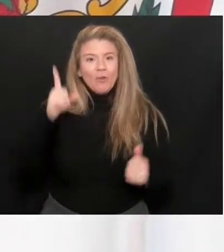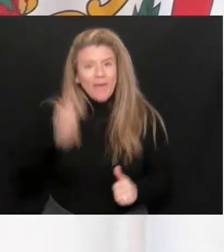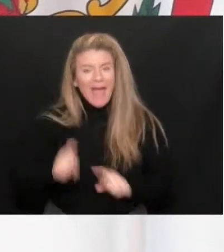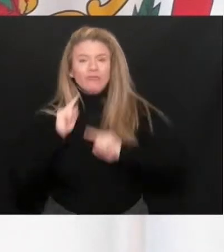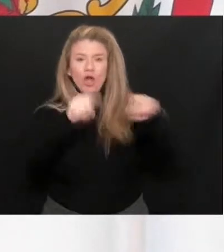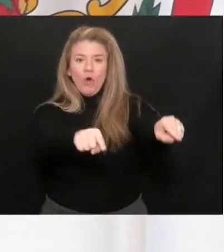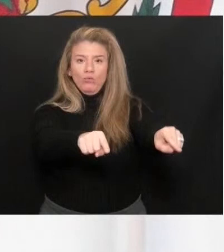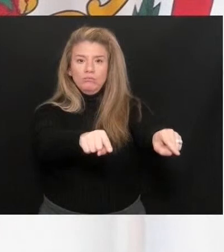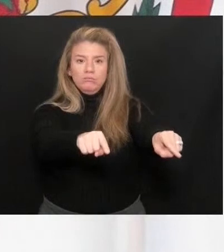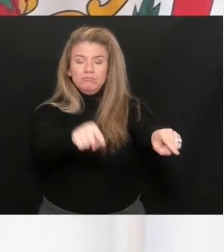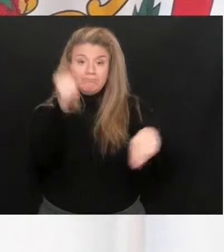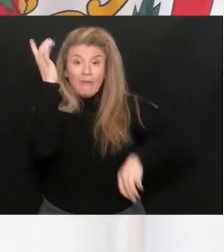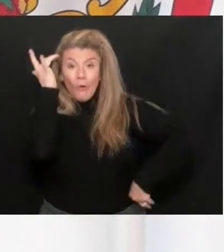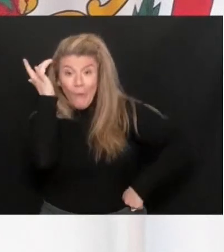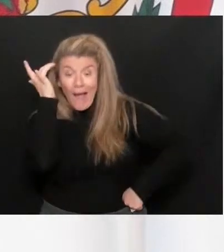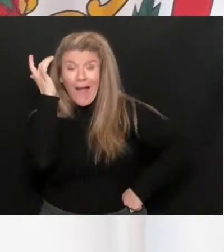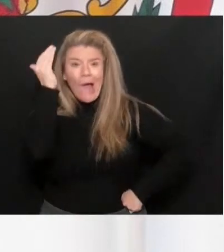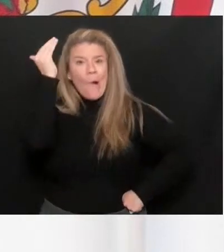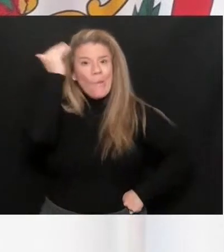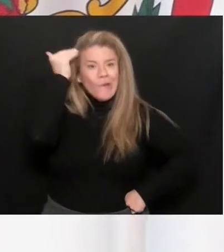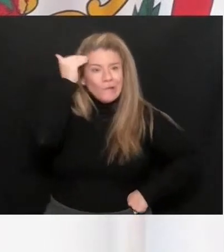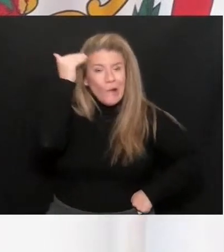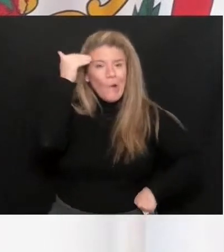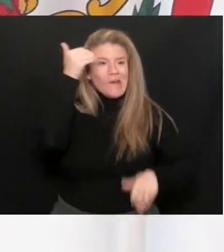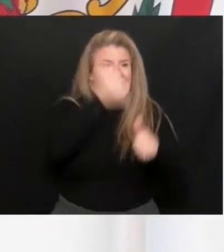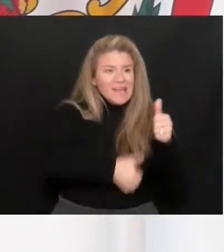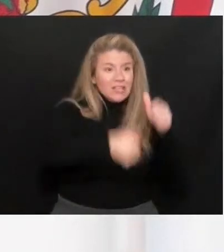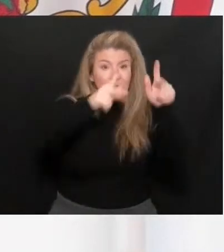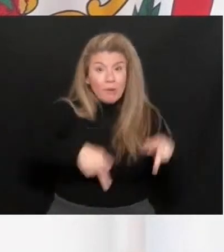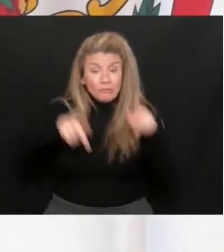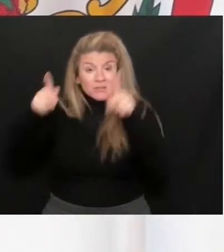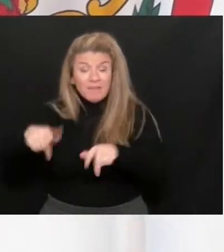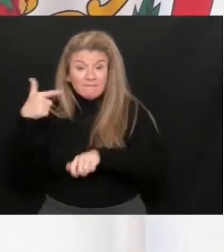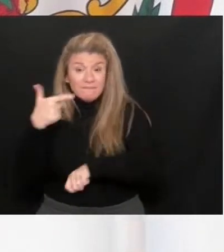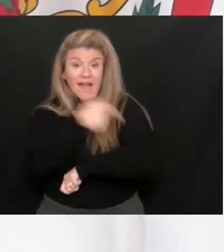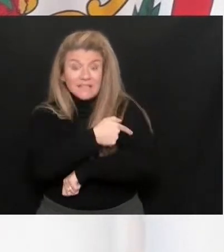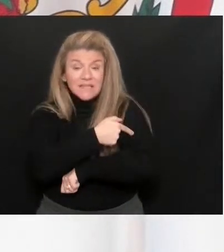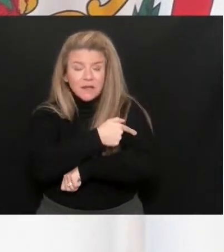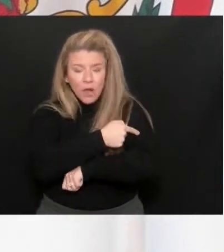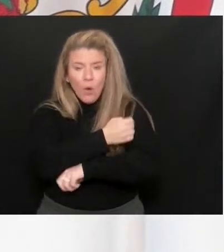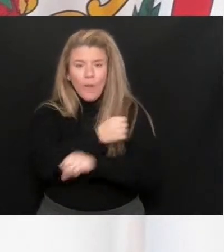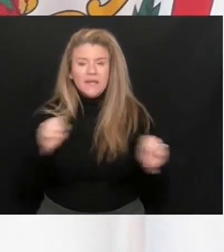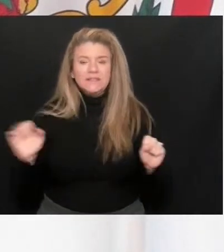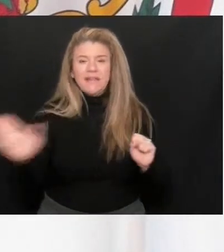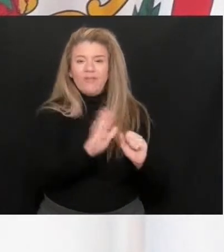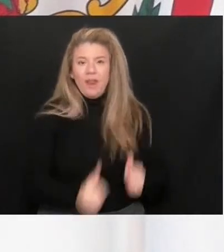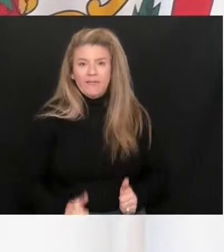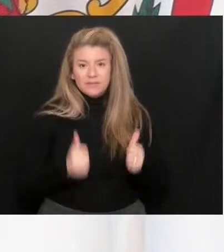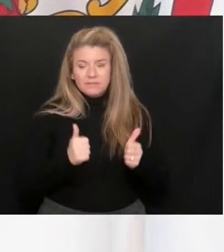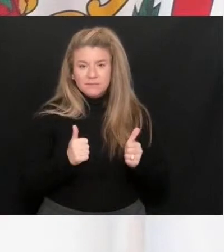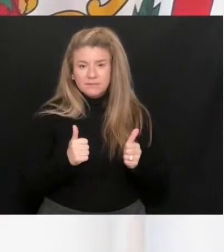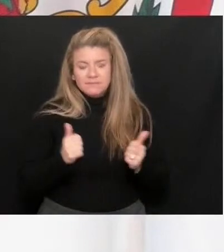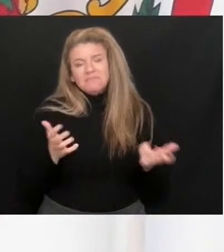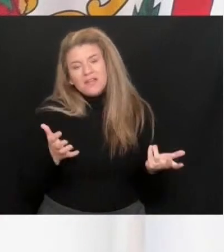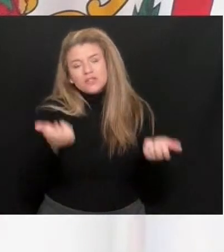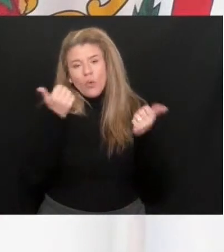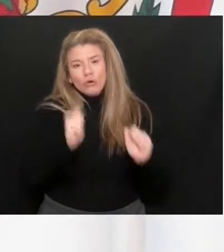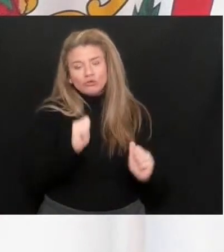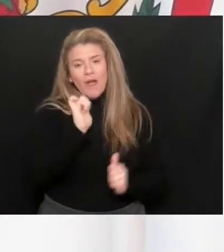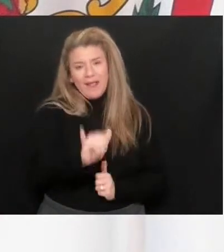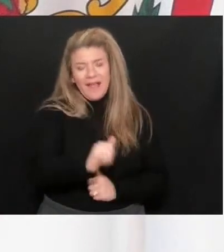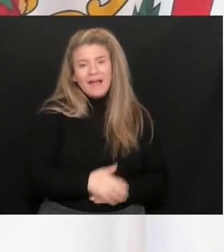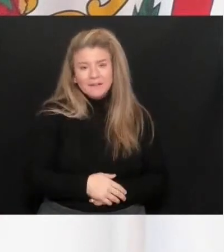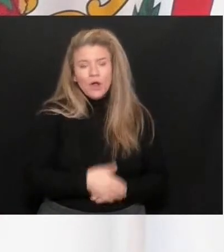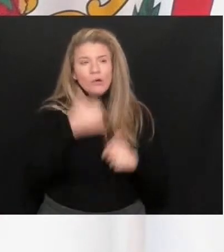them because you know that every person that you vaccinate, you could very well save a bunch of lives. And so we're trying that, and